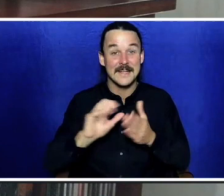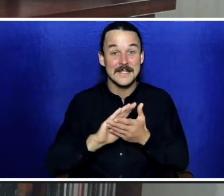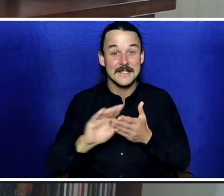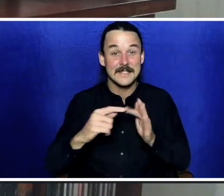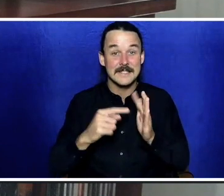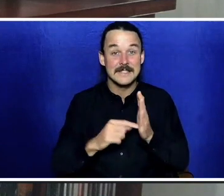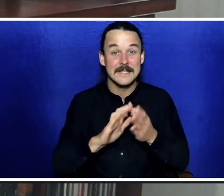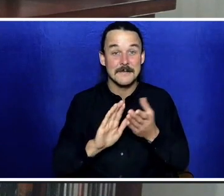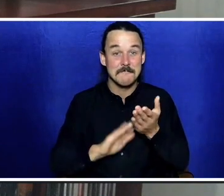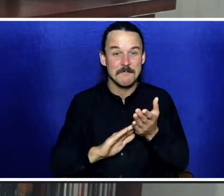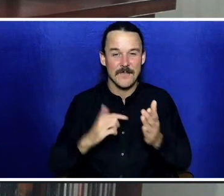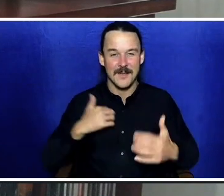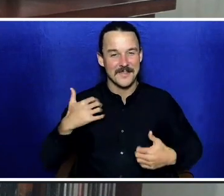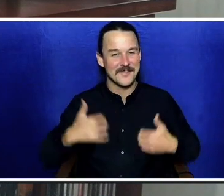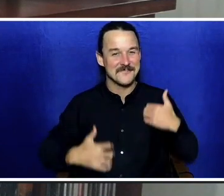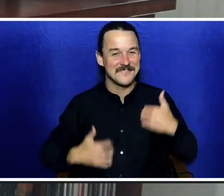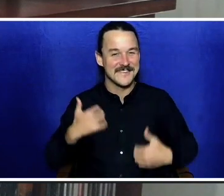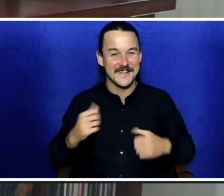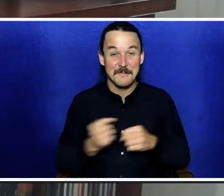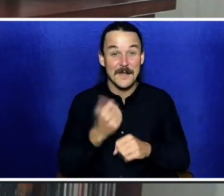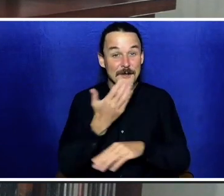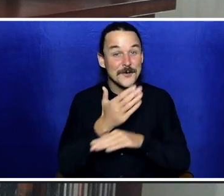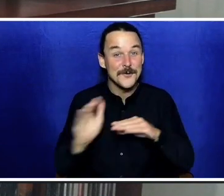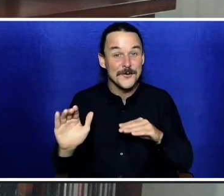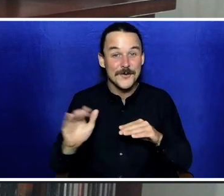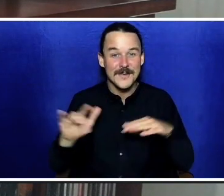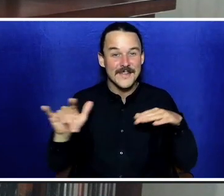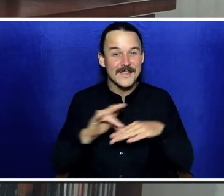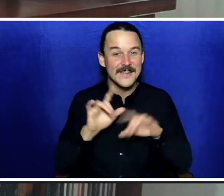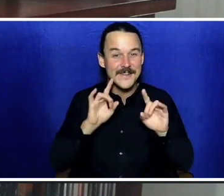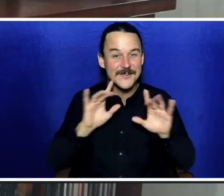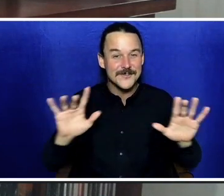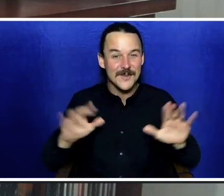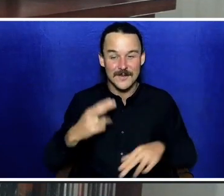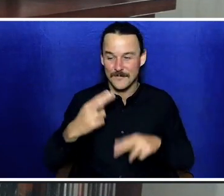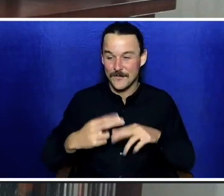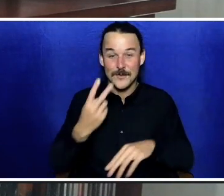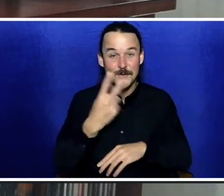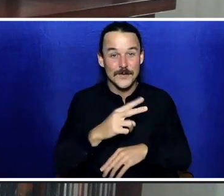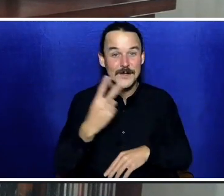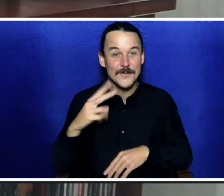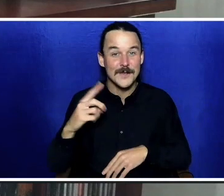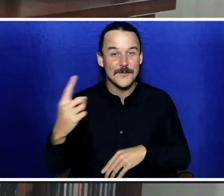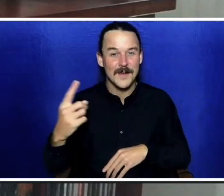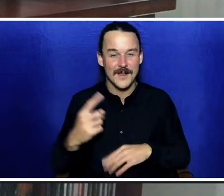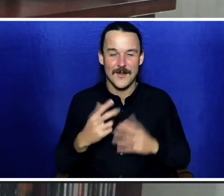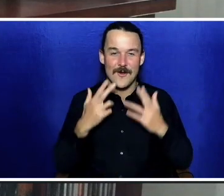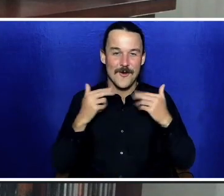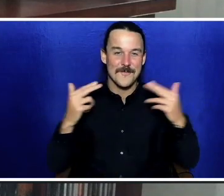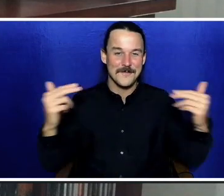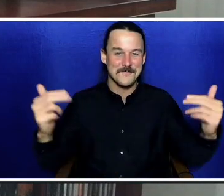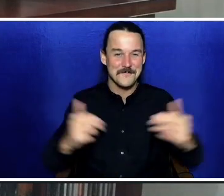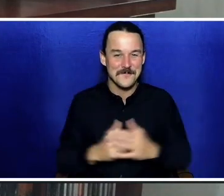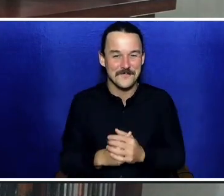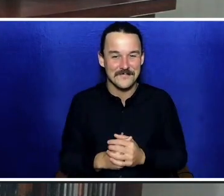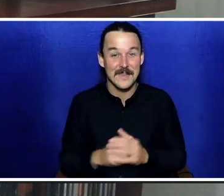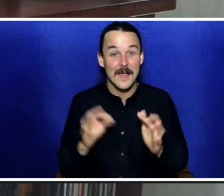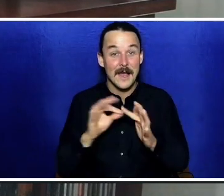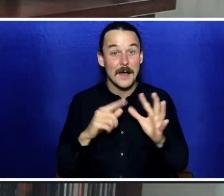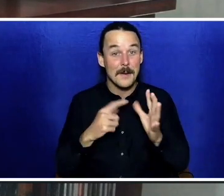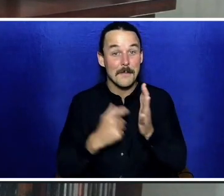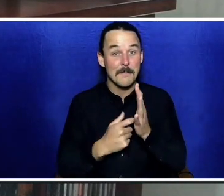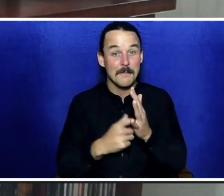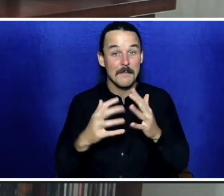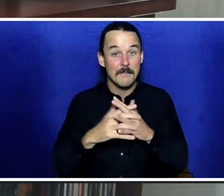for the 2021 Victorian Opera season. Pa Wong Lifts the Sky is a story that comes from Wadawurrung